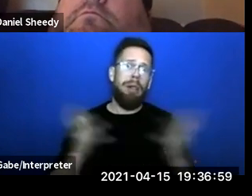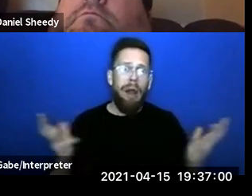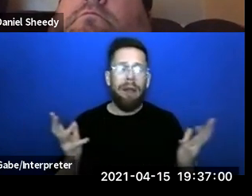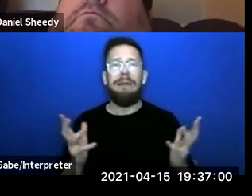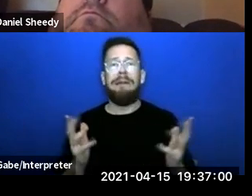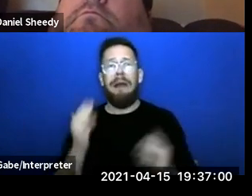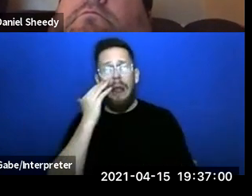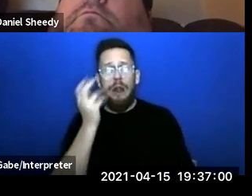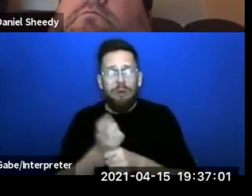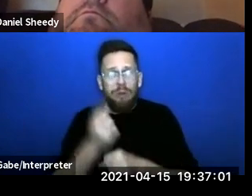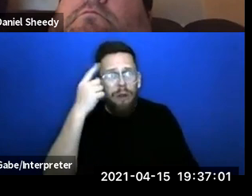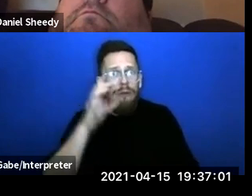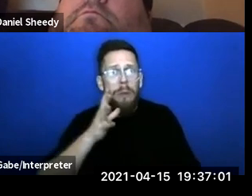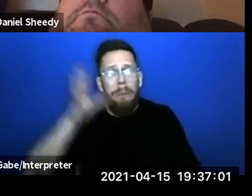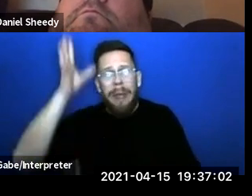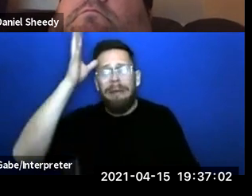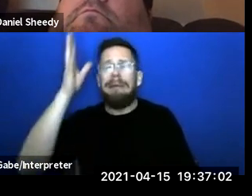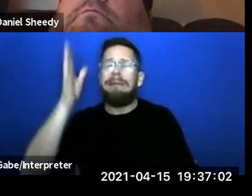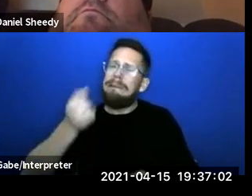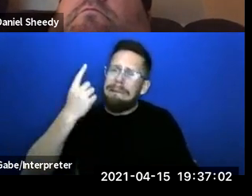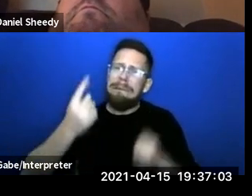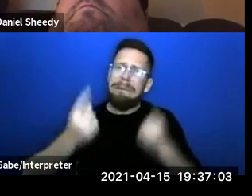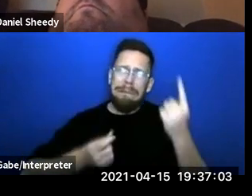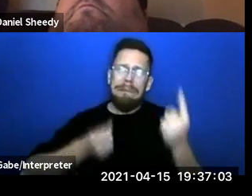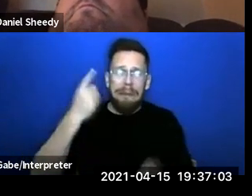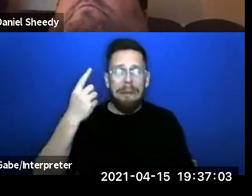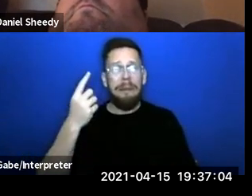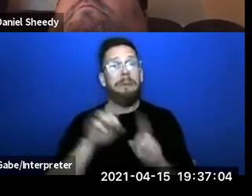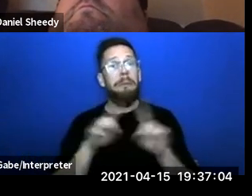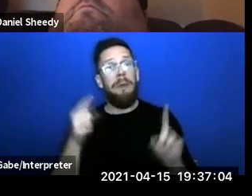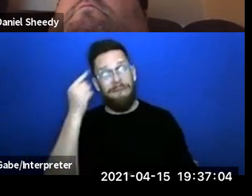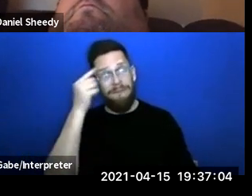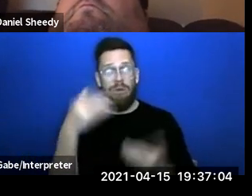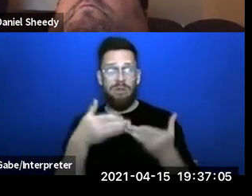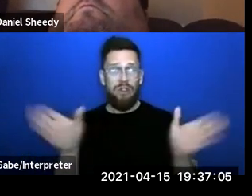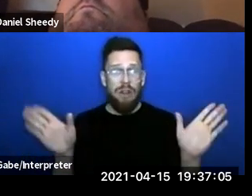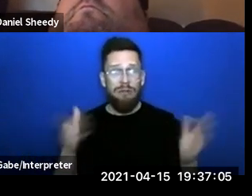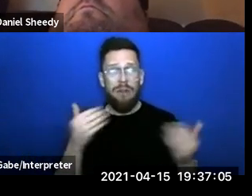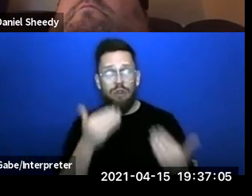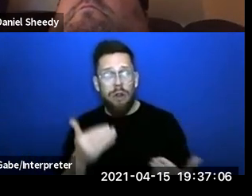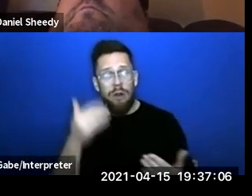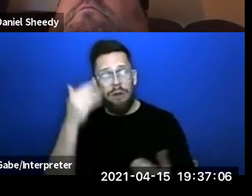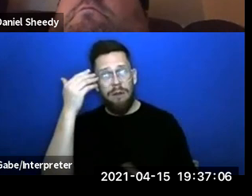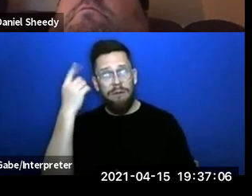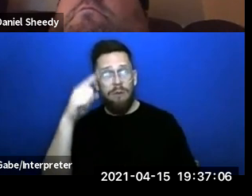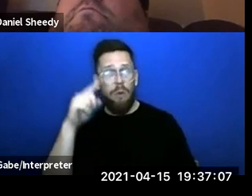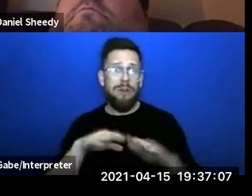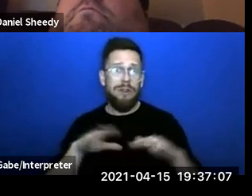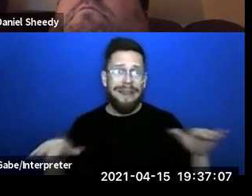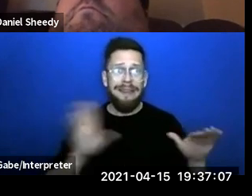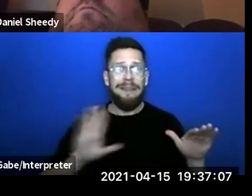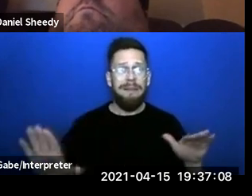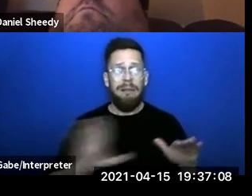because of a quarantine or what. I understand that. But for the overall good of these kids and their psyche, it's what's been really